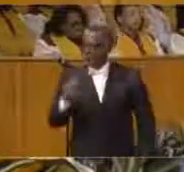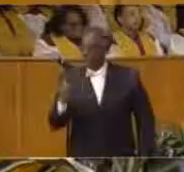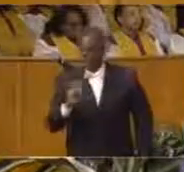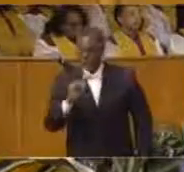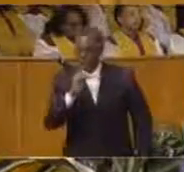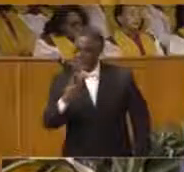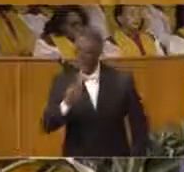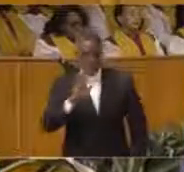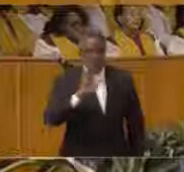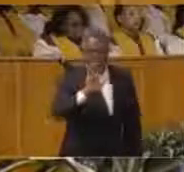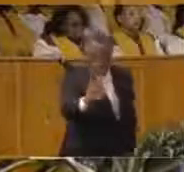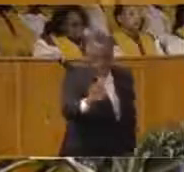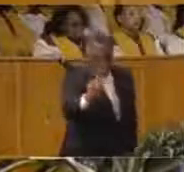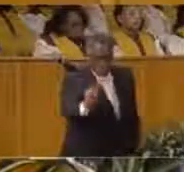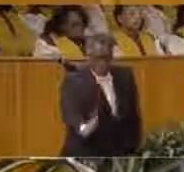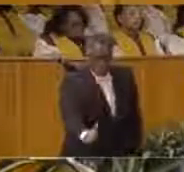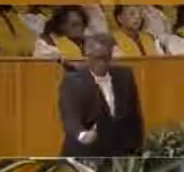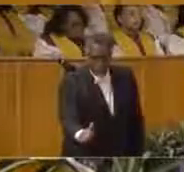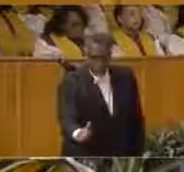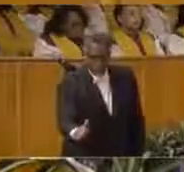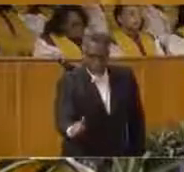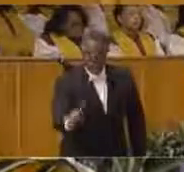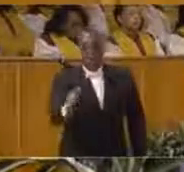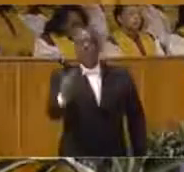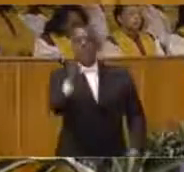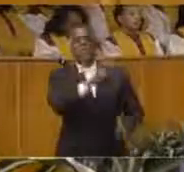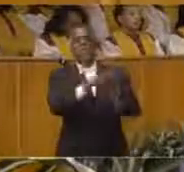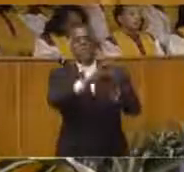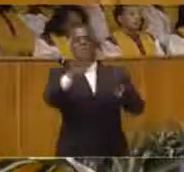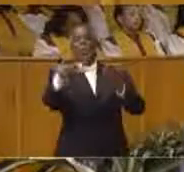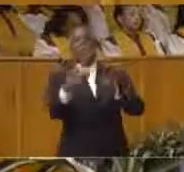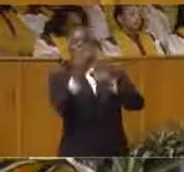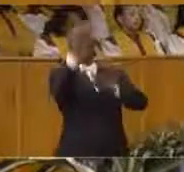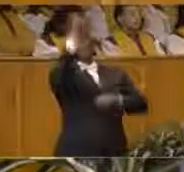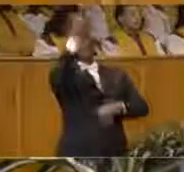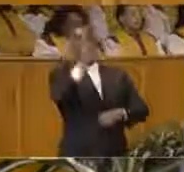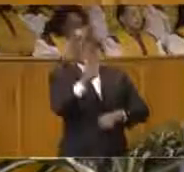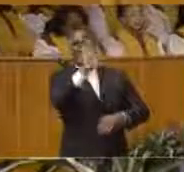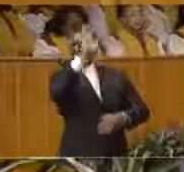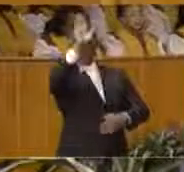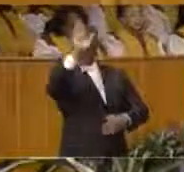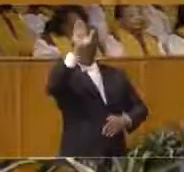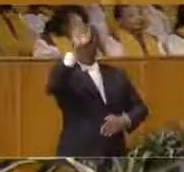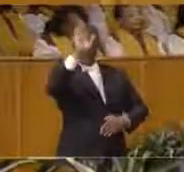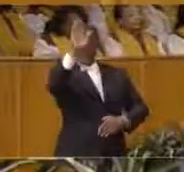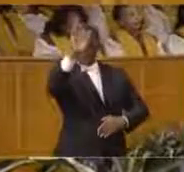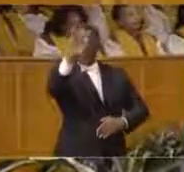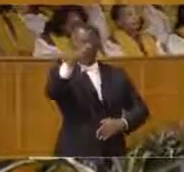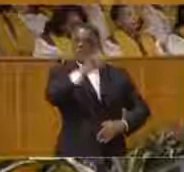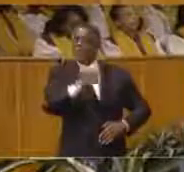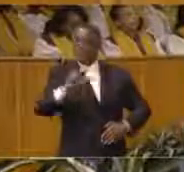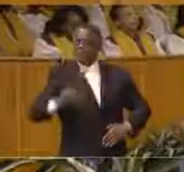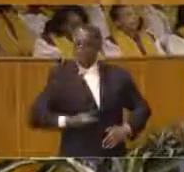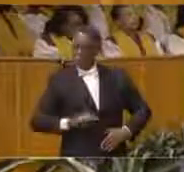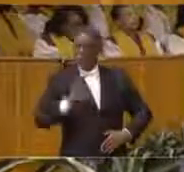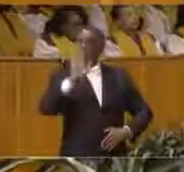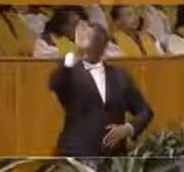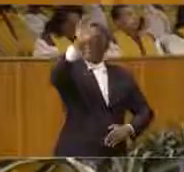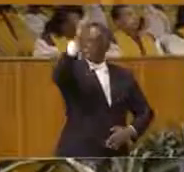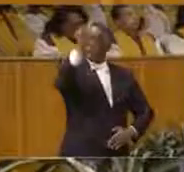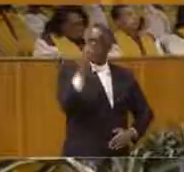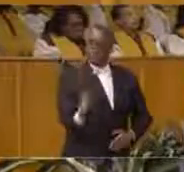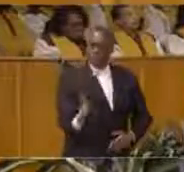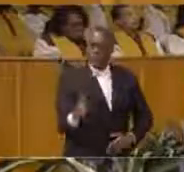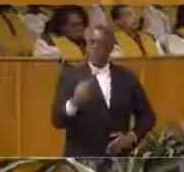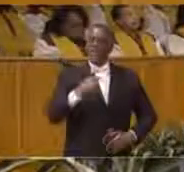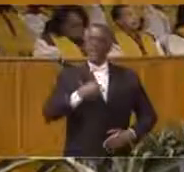It's not yours. It is holy to God. It belongs to God. It is the Lord's